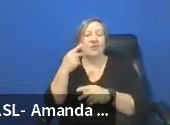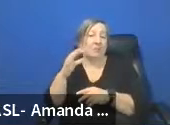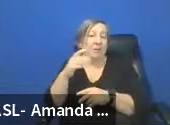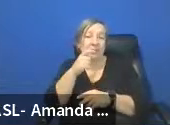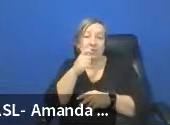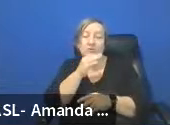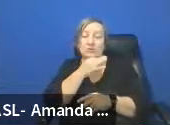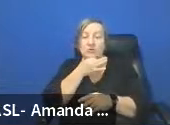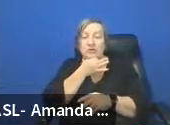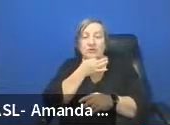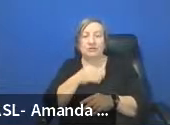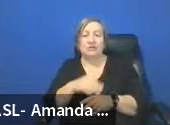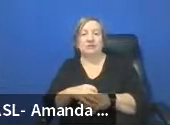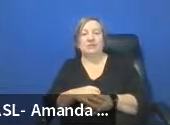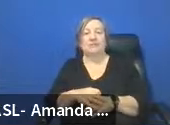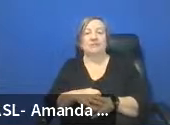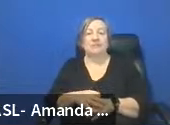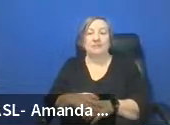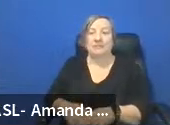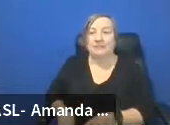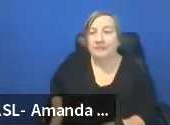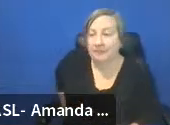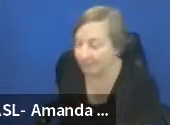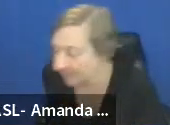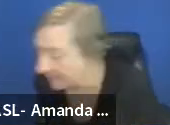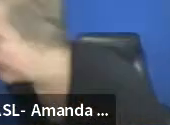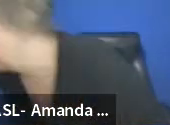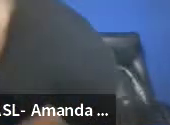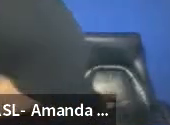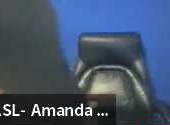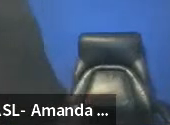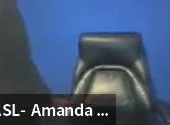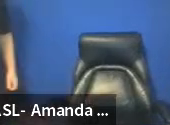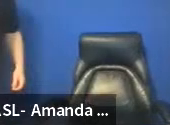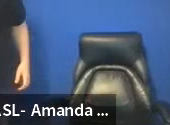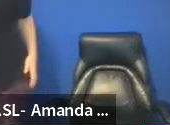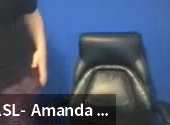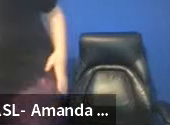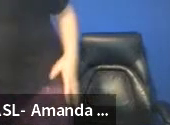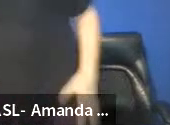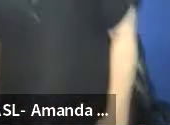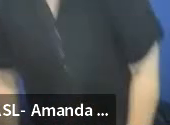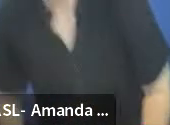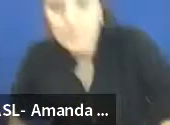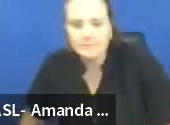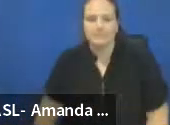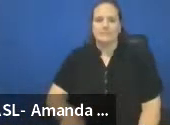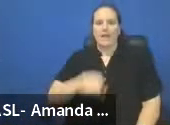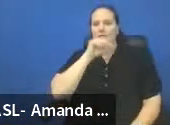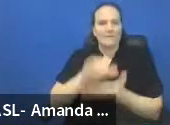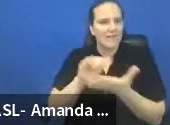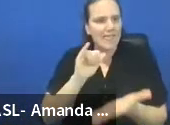curious. Love it. Thank you so much. No problem.